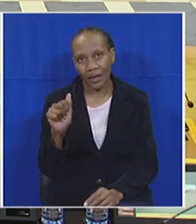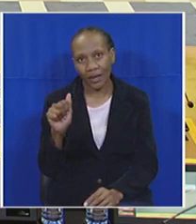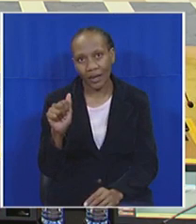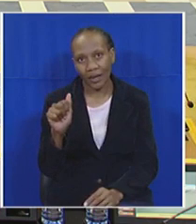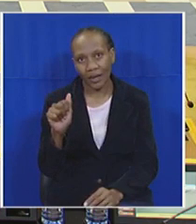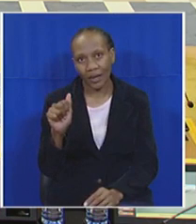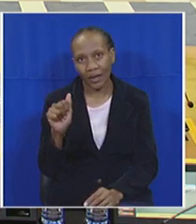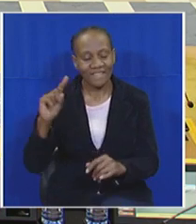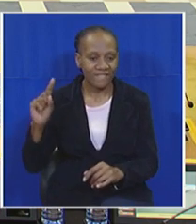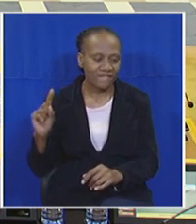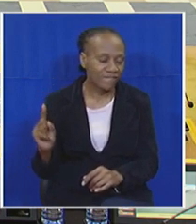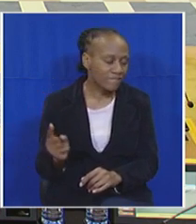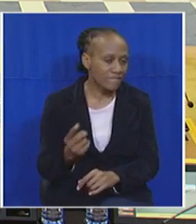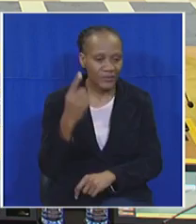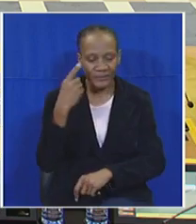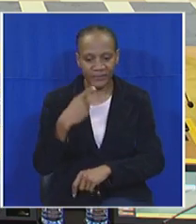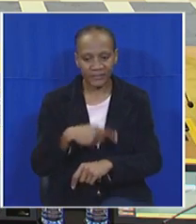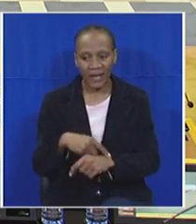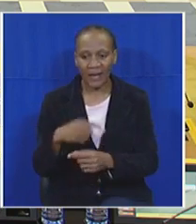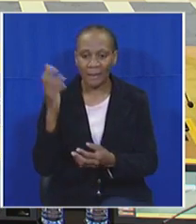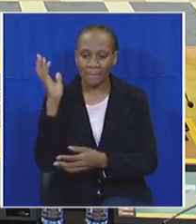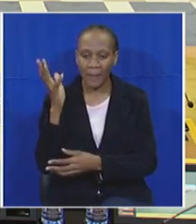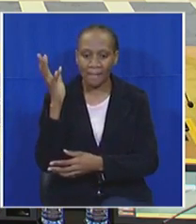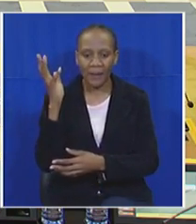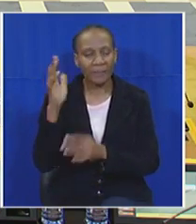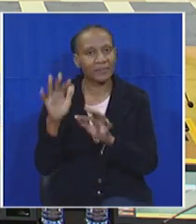It is his maiden speech.